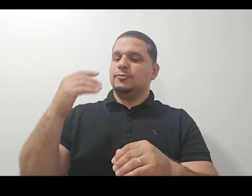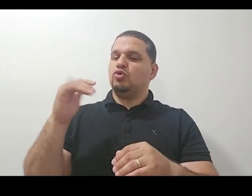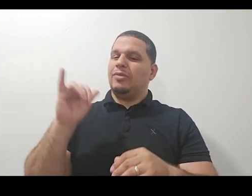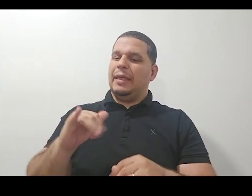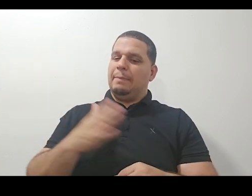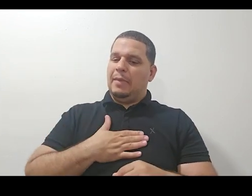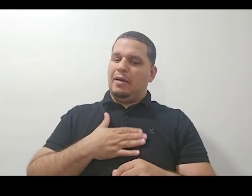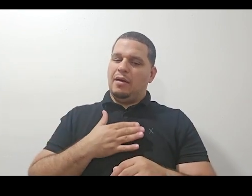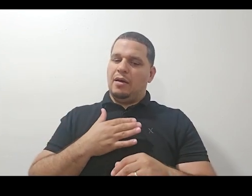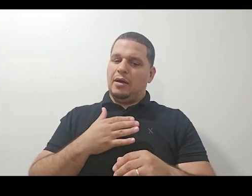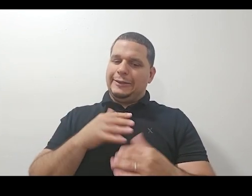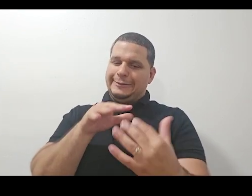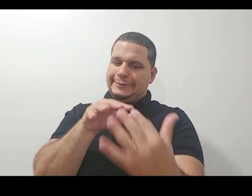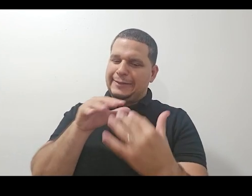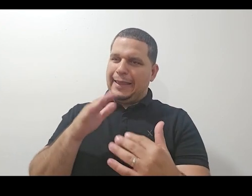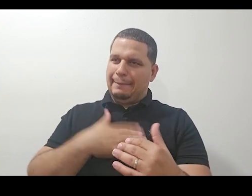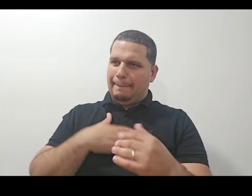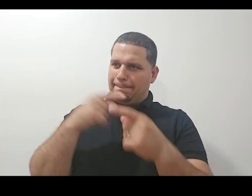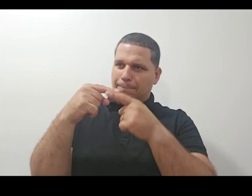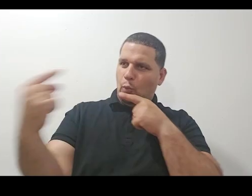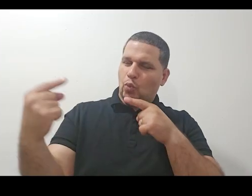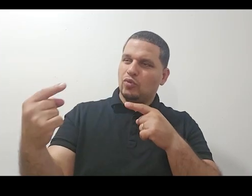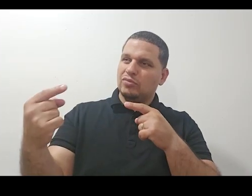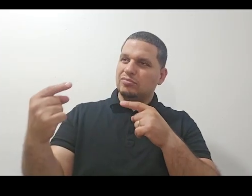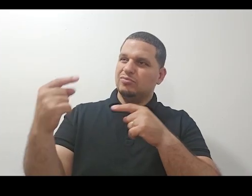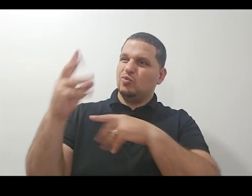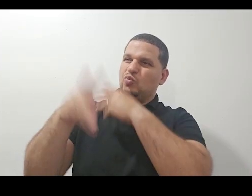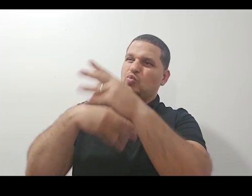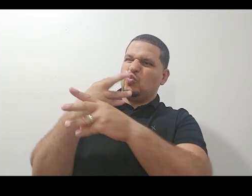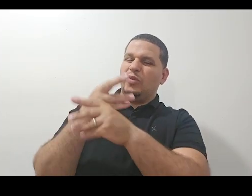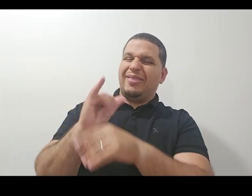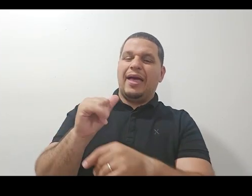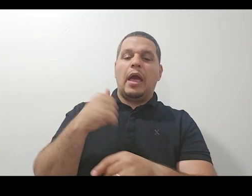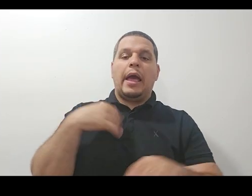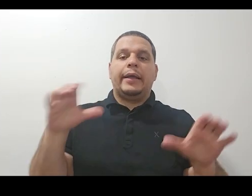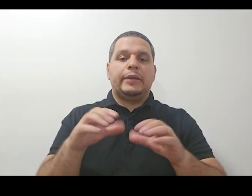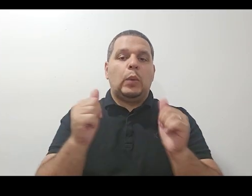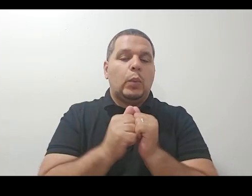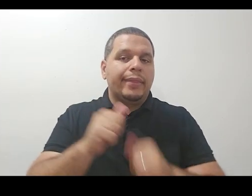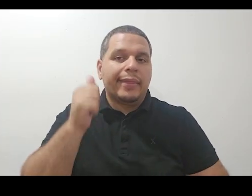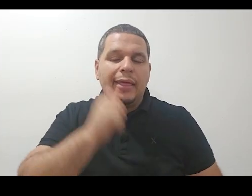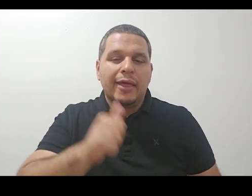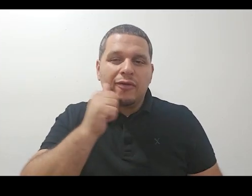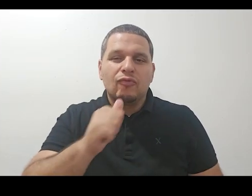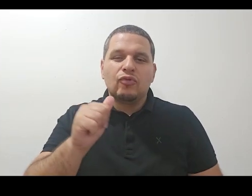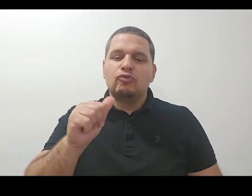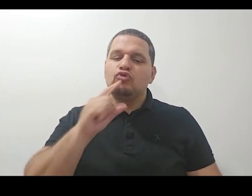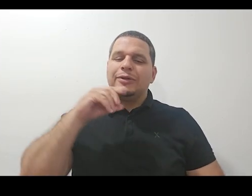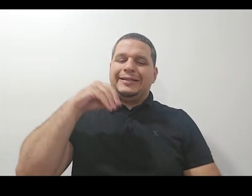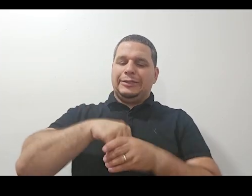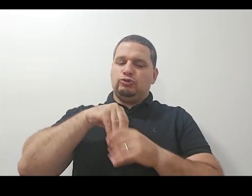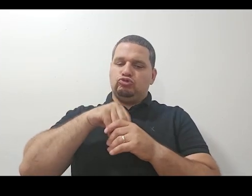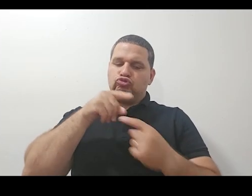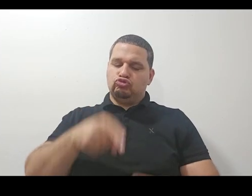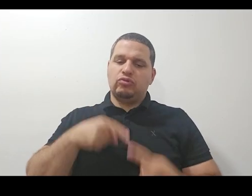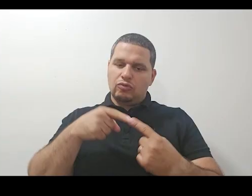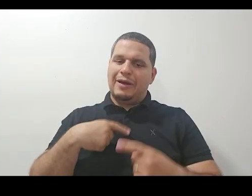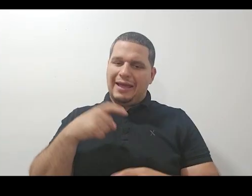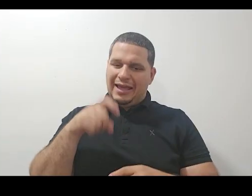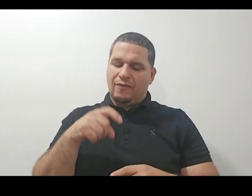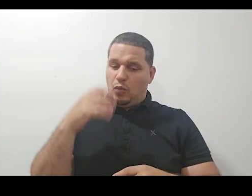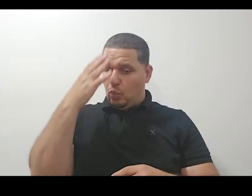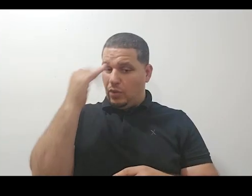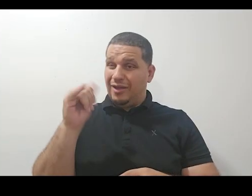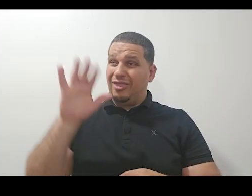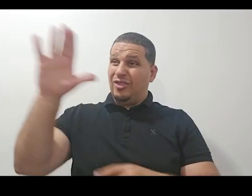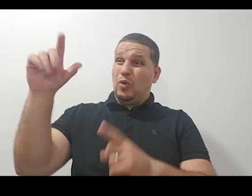And that's my battle. That's my opponent. That's something I deal with every day. That's an inner struggle